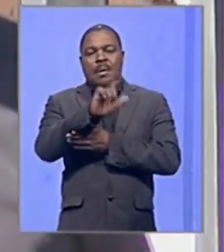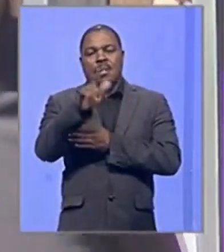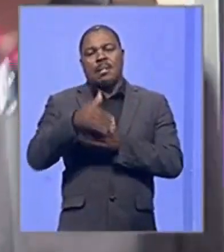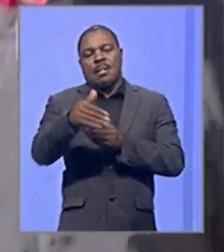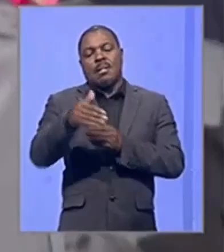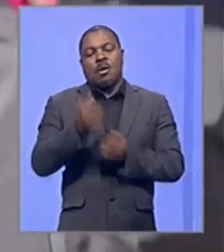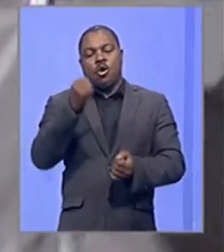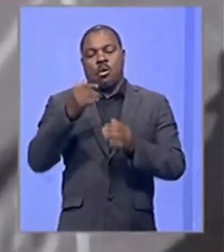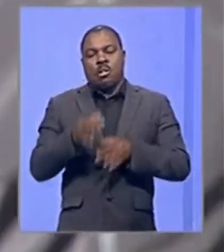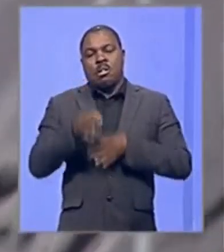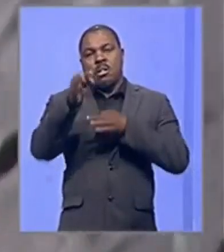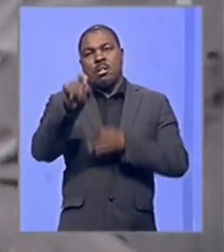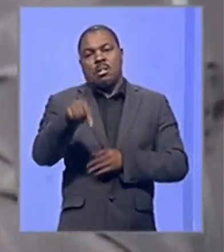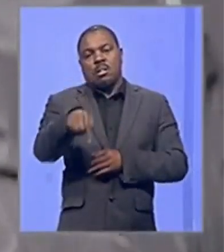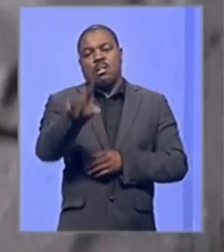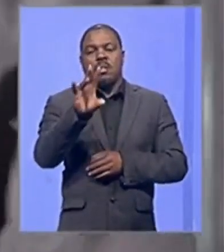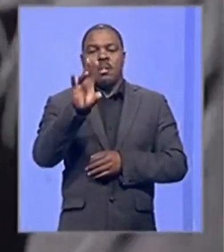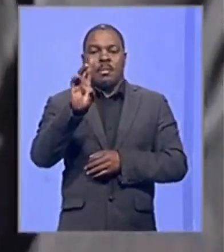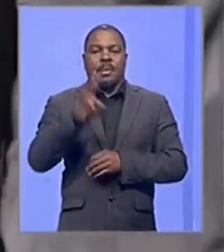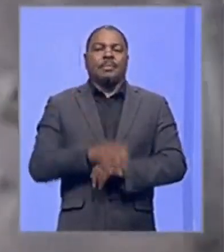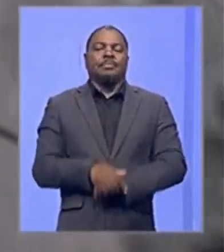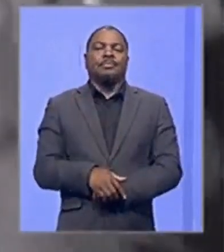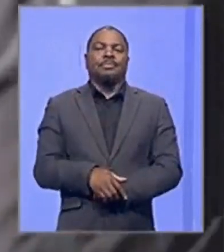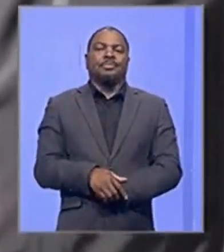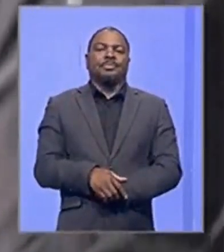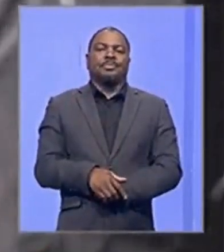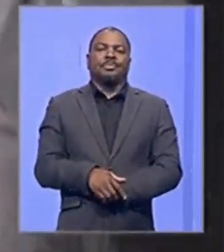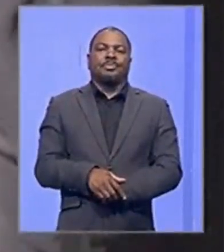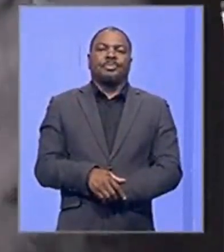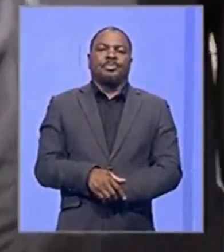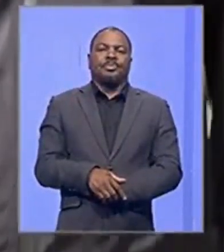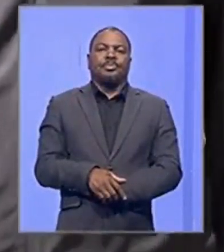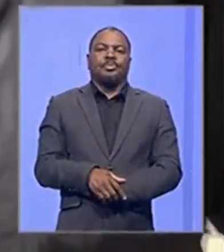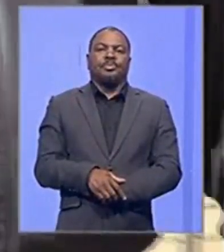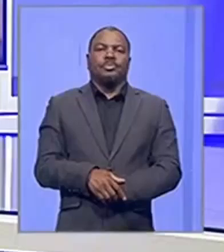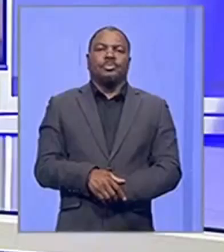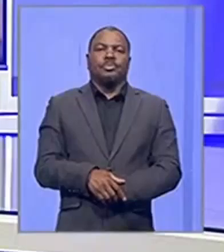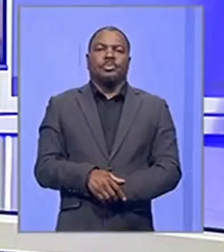ka Laboraro. Zebulon Maine, SABC News, Mahikeng.